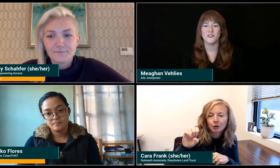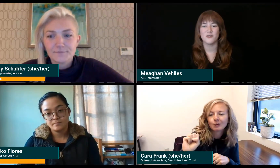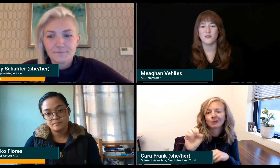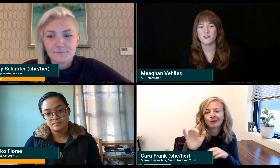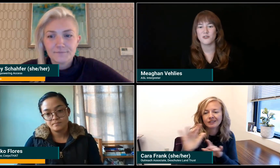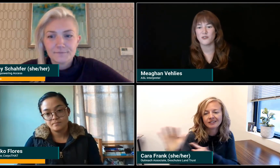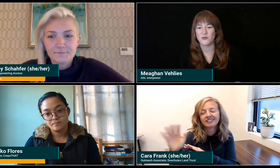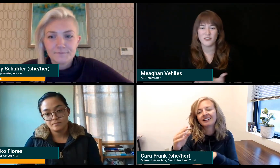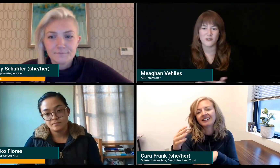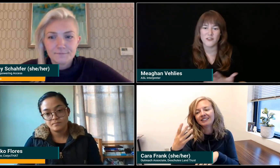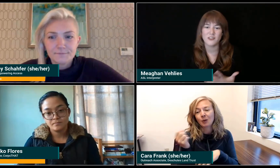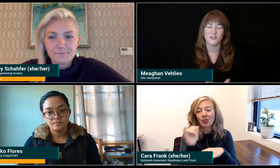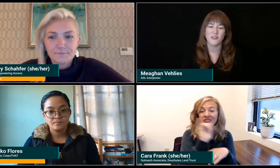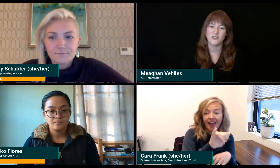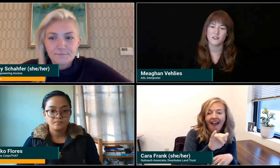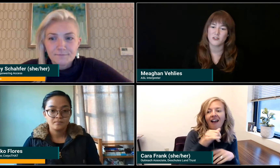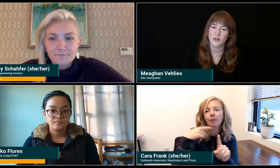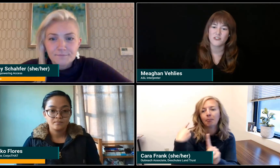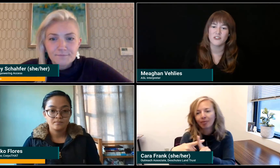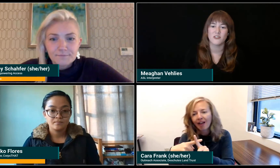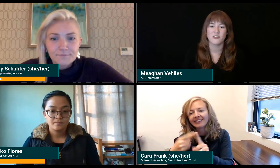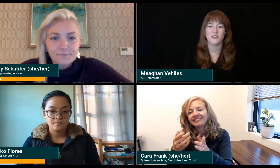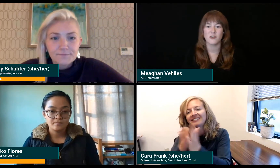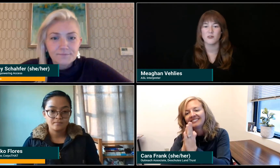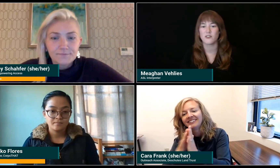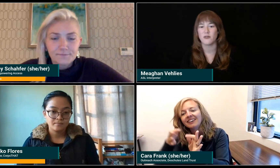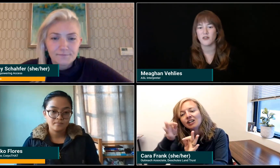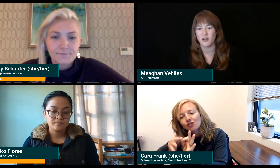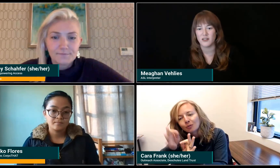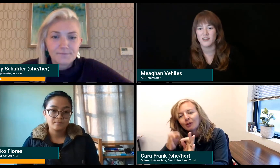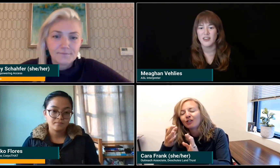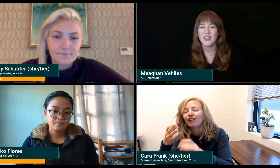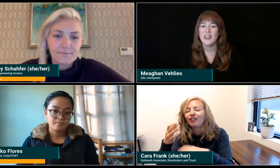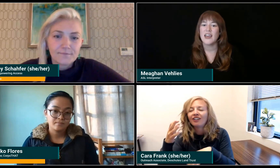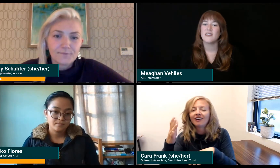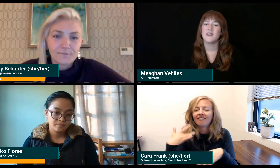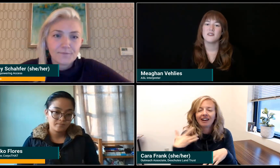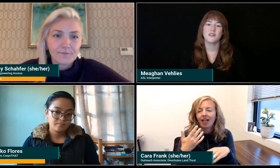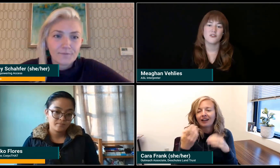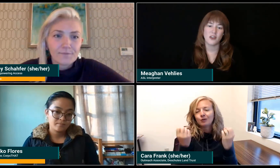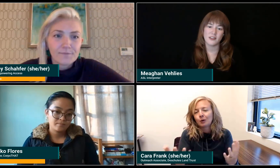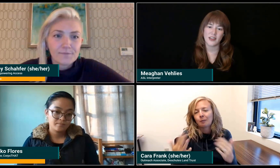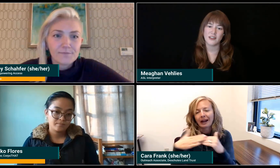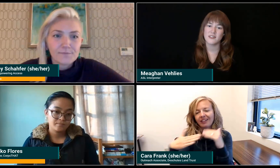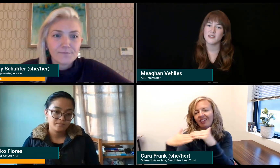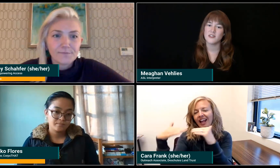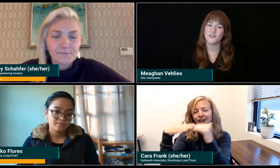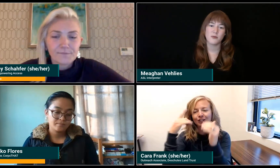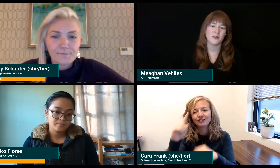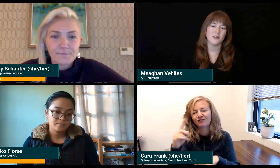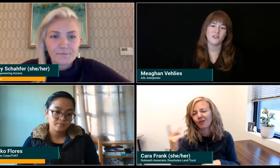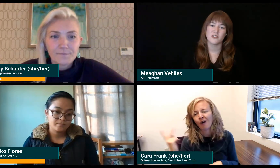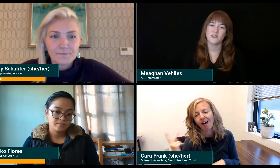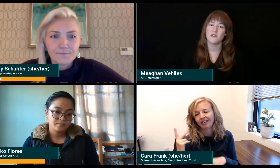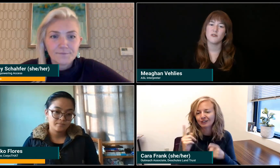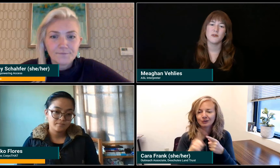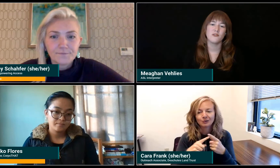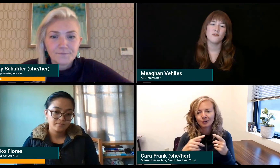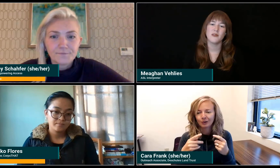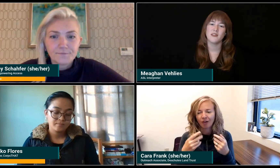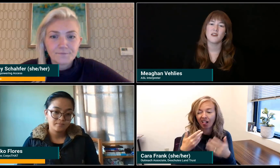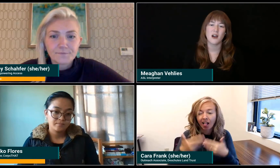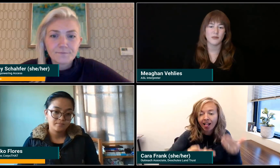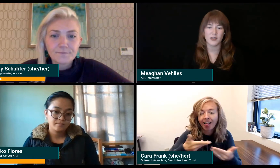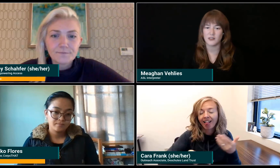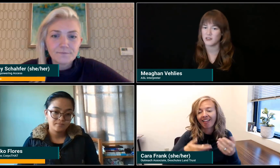someone, to sort of read their face or facial expressions or understand what's going on. And then trying to get interpreters, it would have been